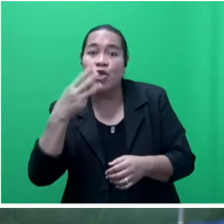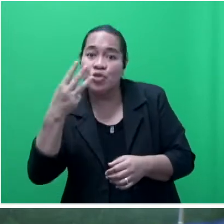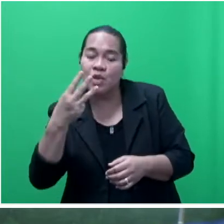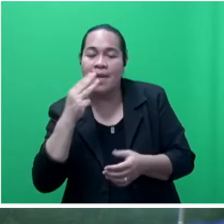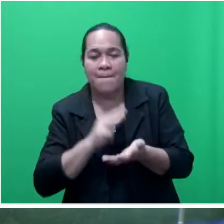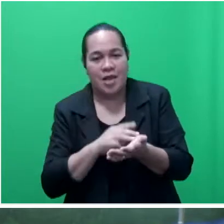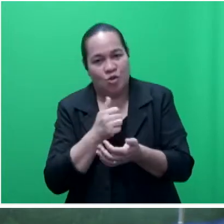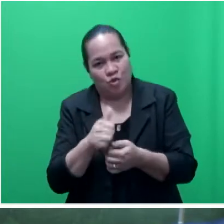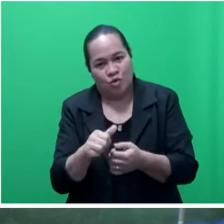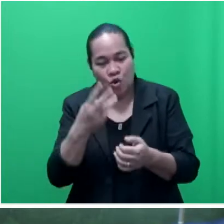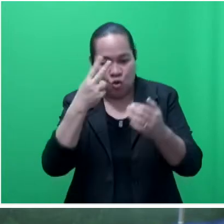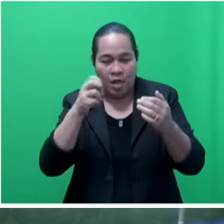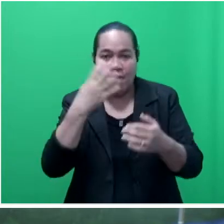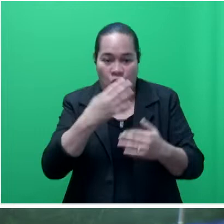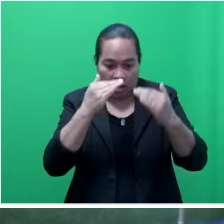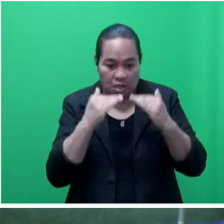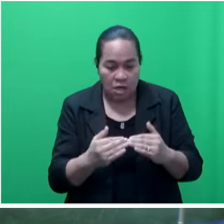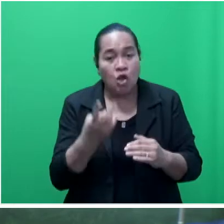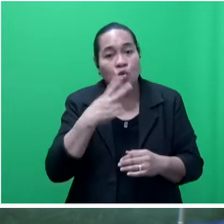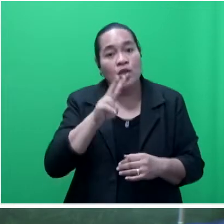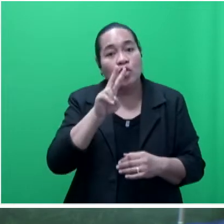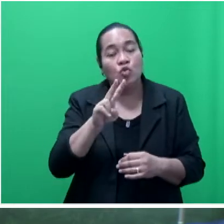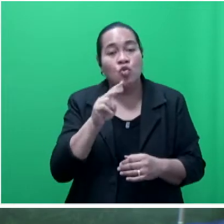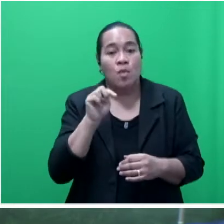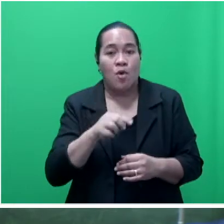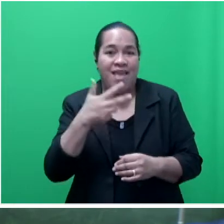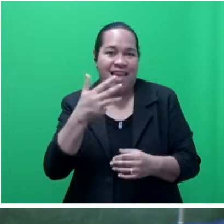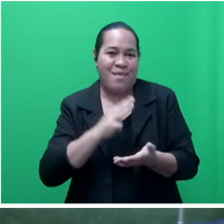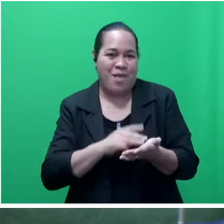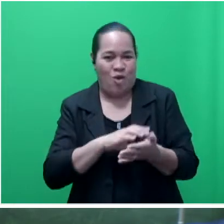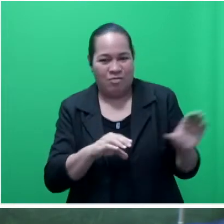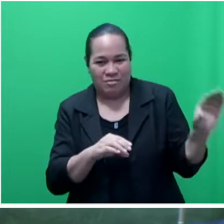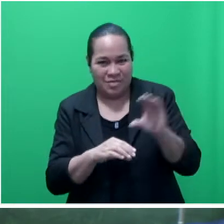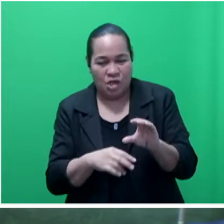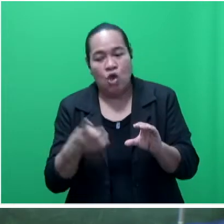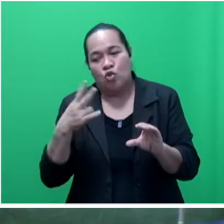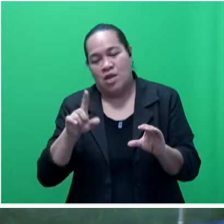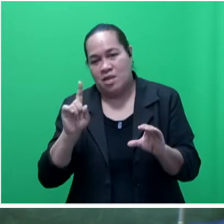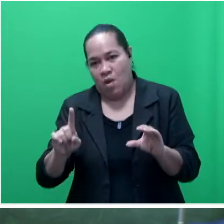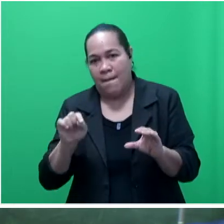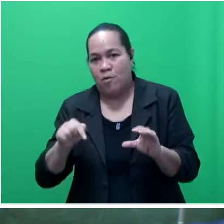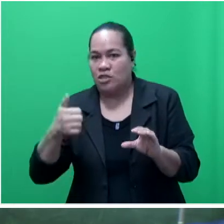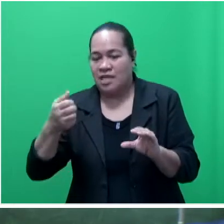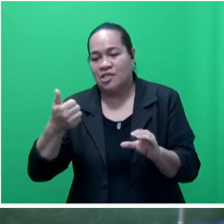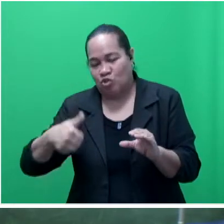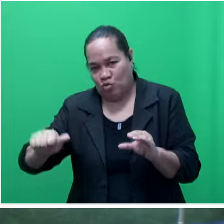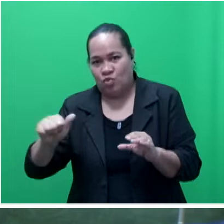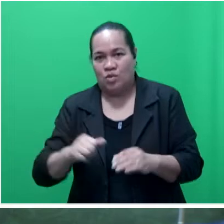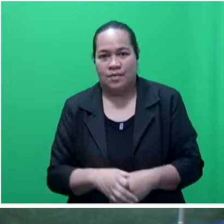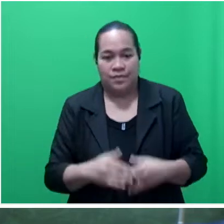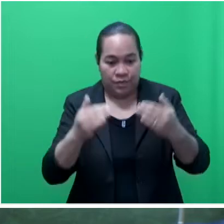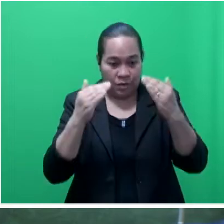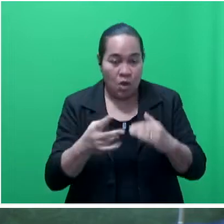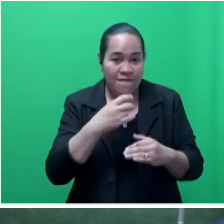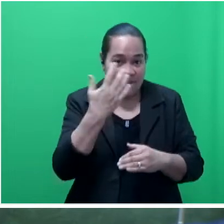used. 2014, $22.8 million was allocated, $21.68 million was used.